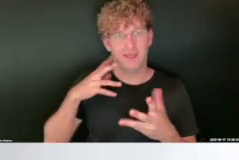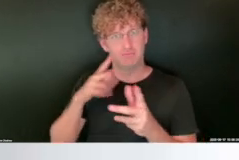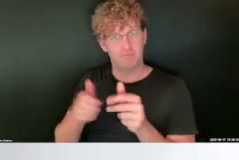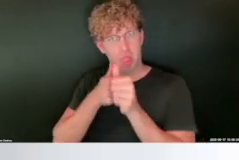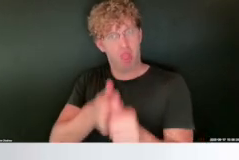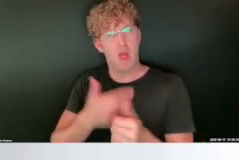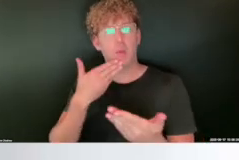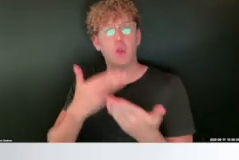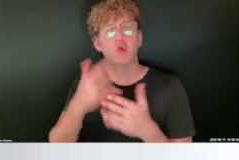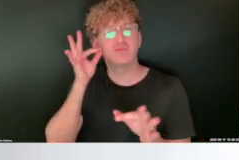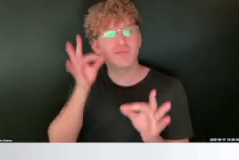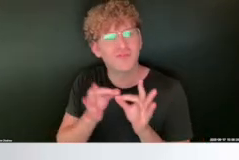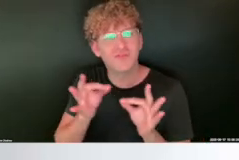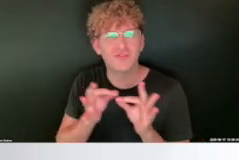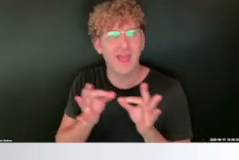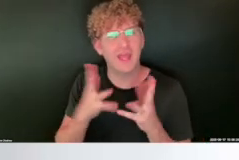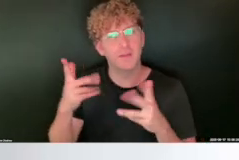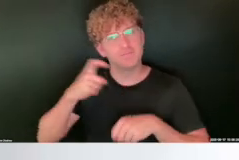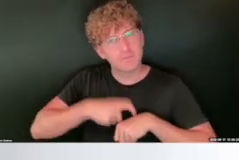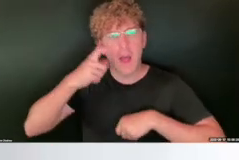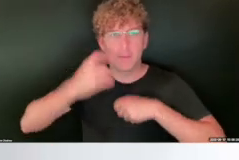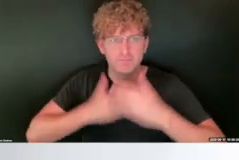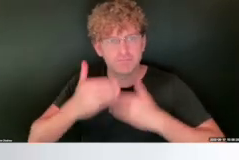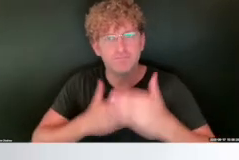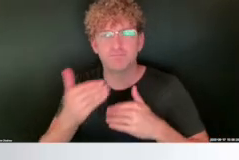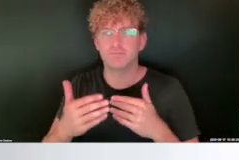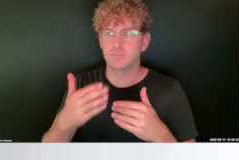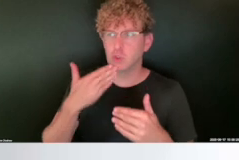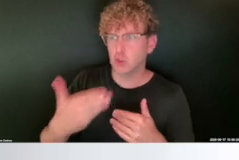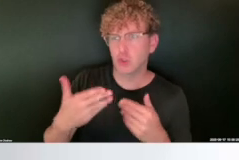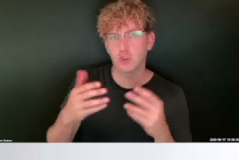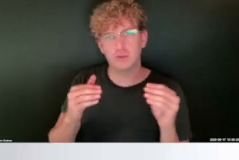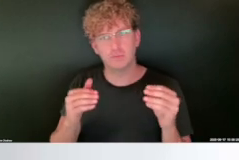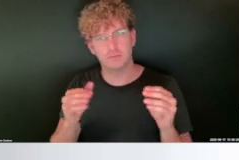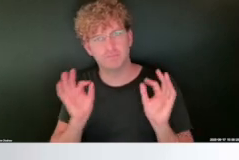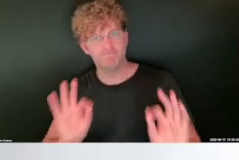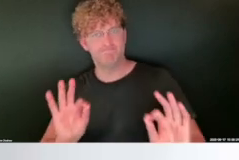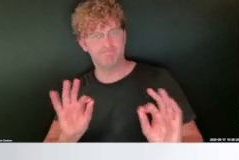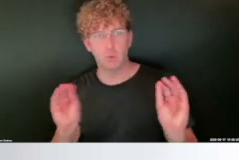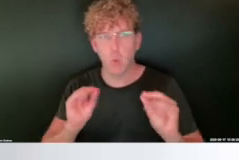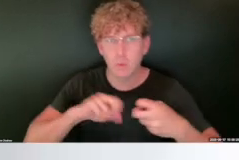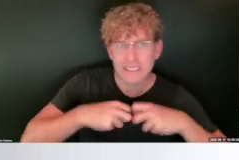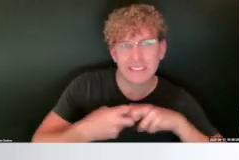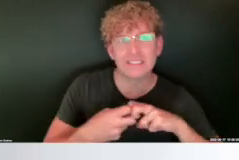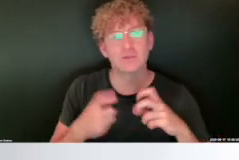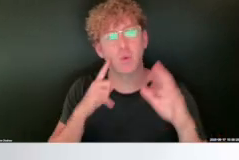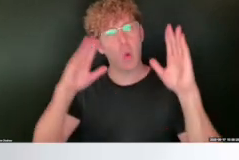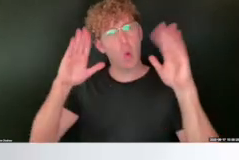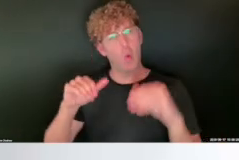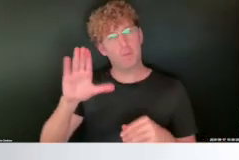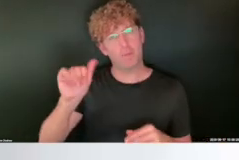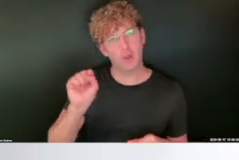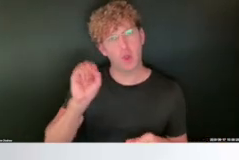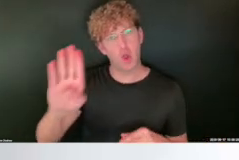remain in good standing. So we hope that CARB will consider this as it implements its clean air programs